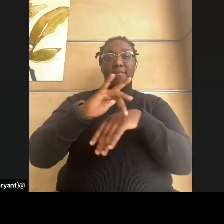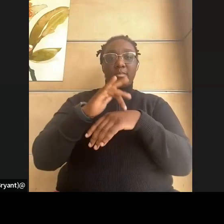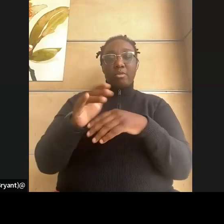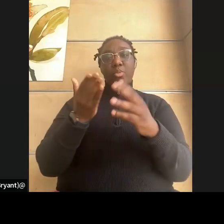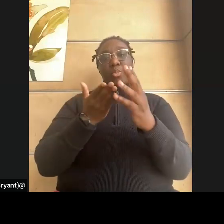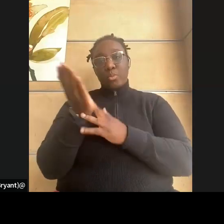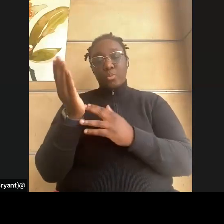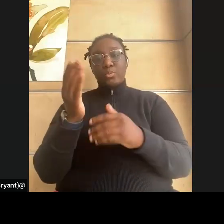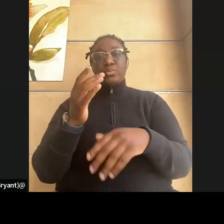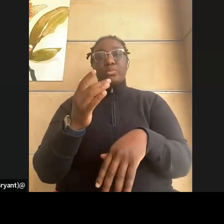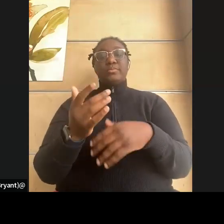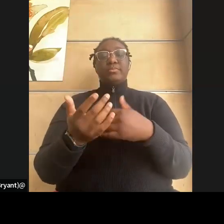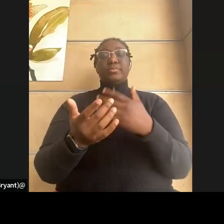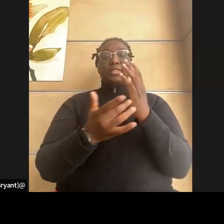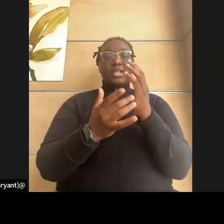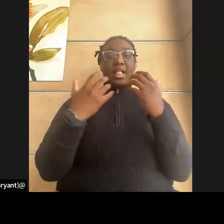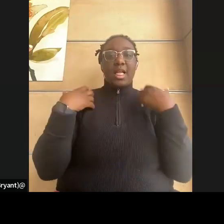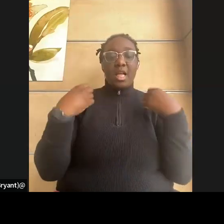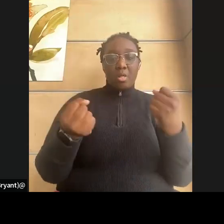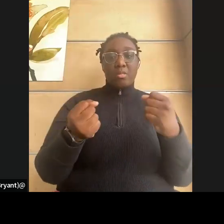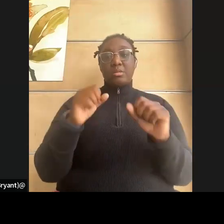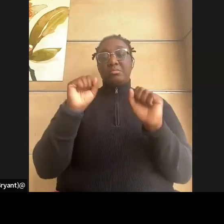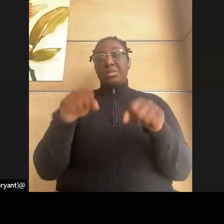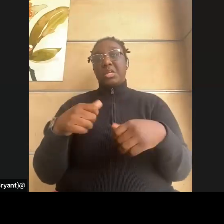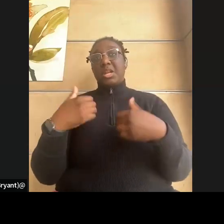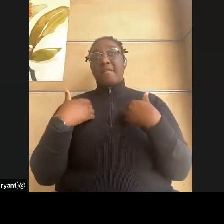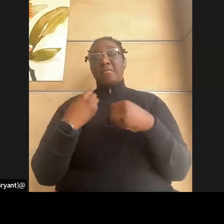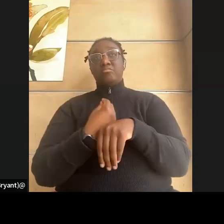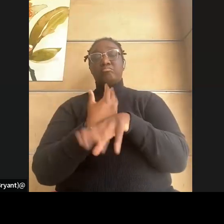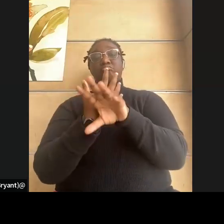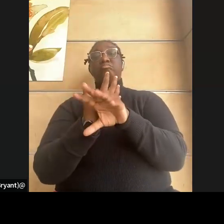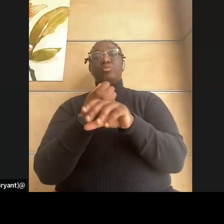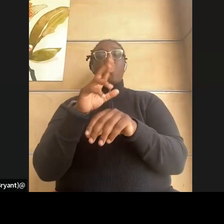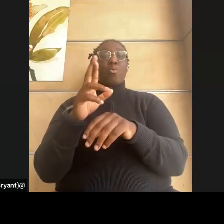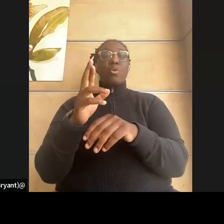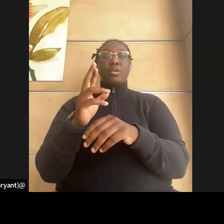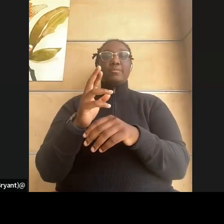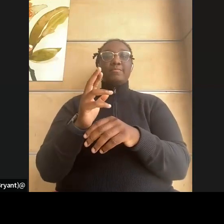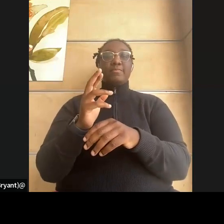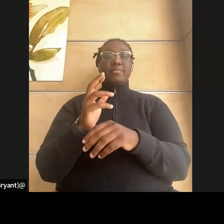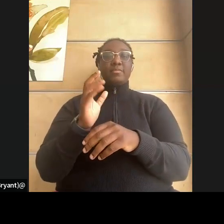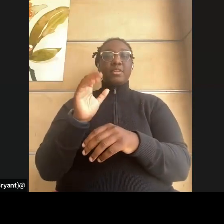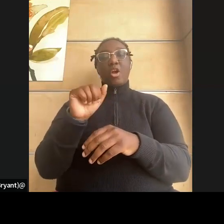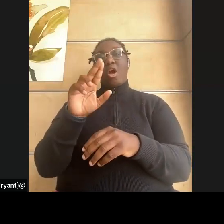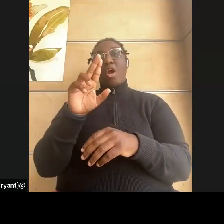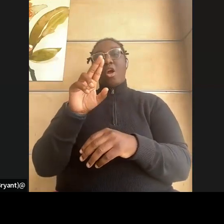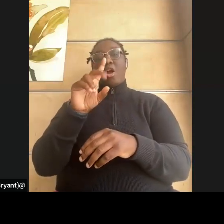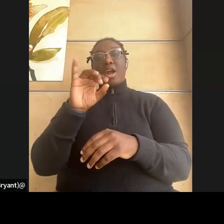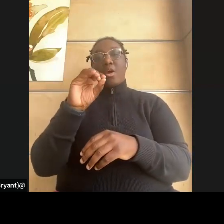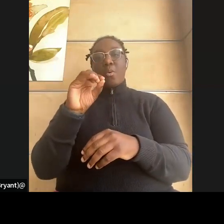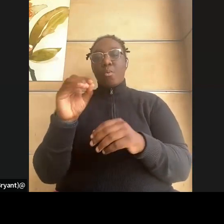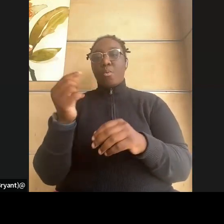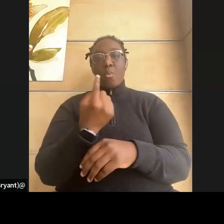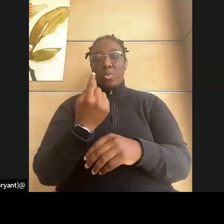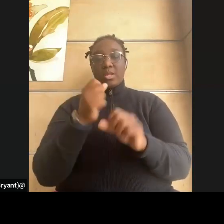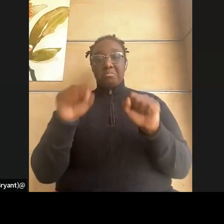audio only services. And this is across all of our delivery systems: physical health, behavioral health,